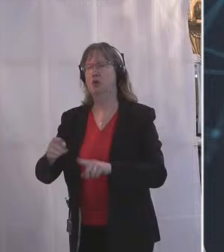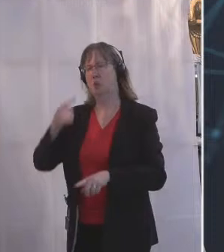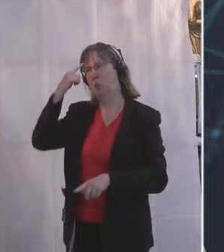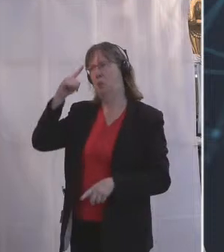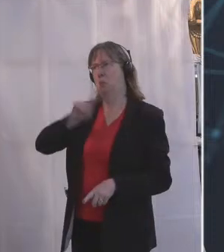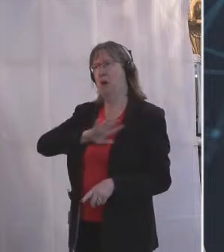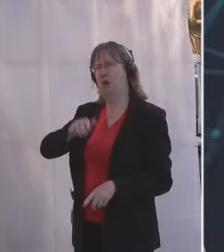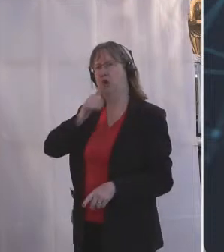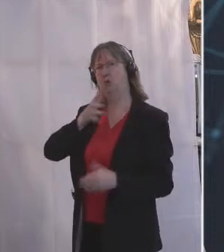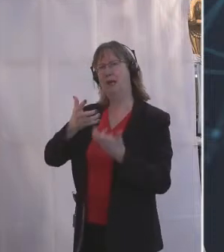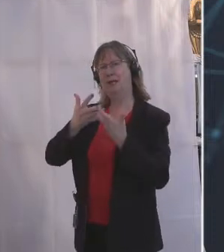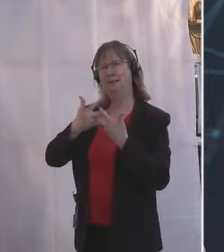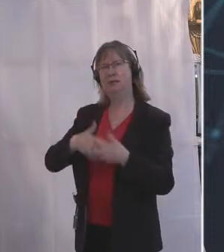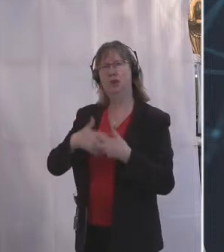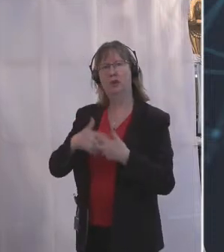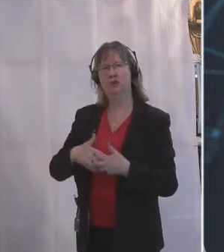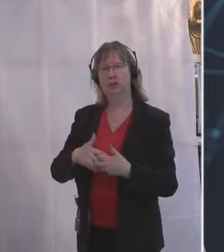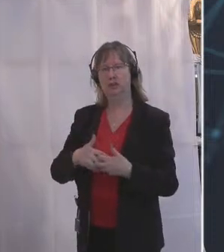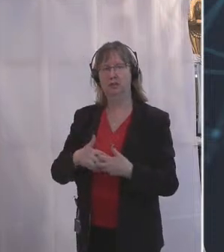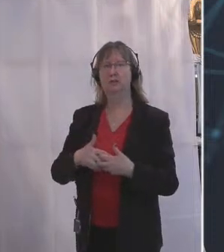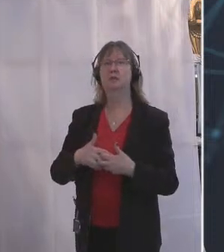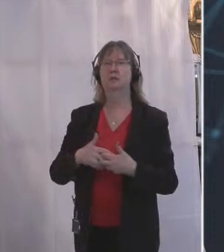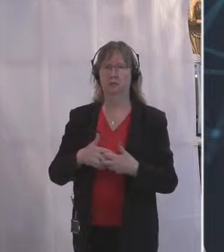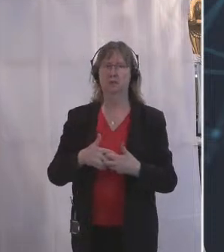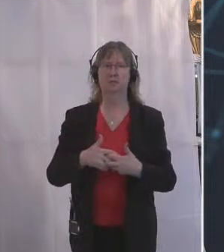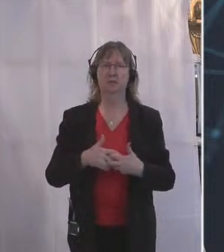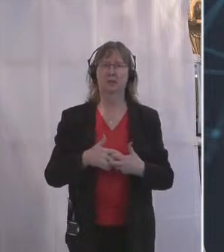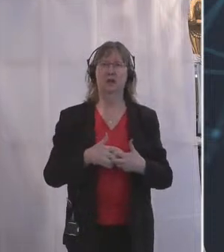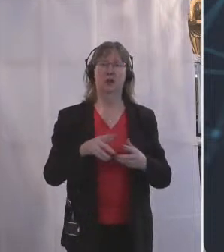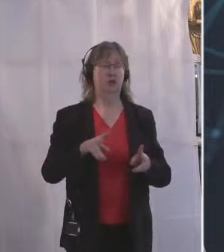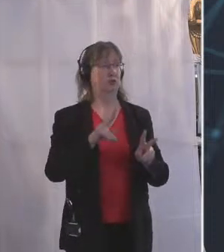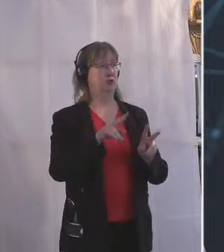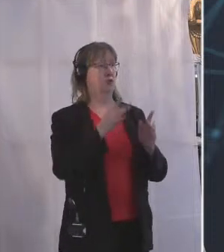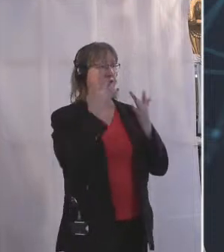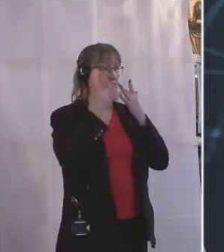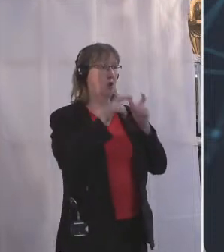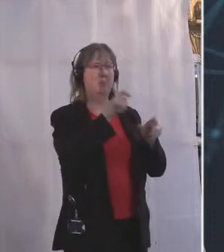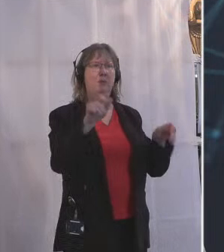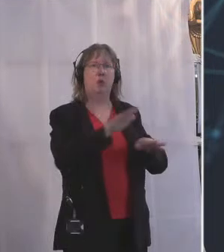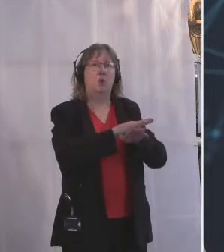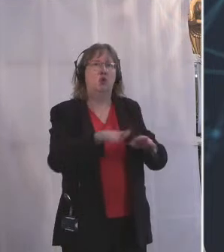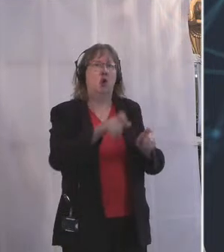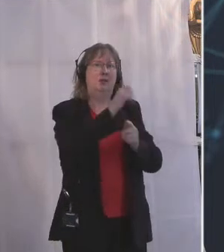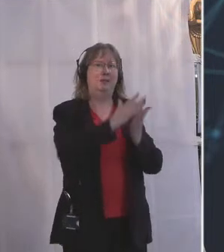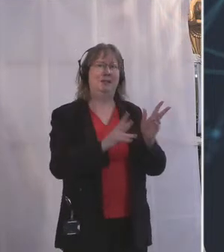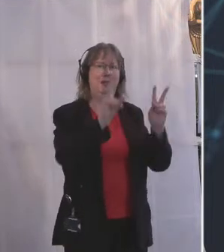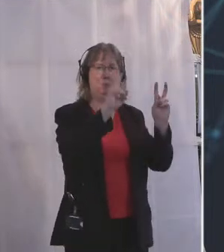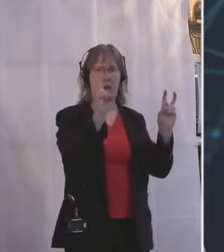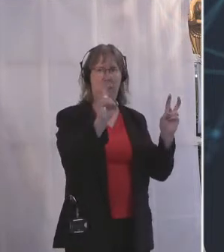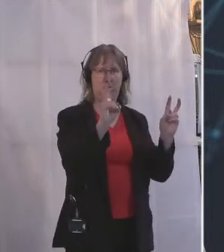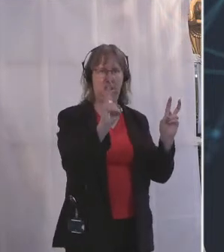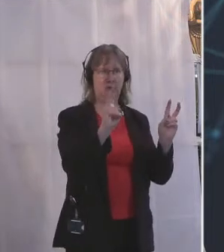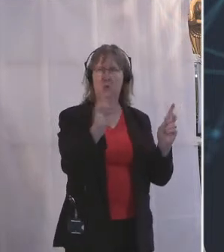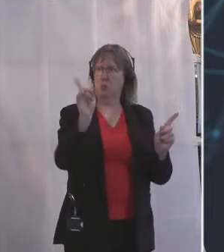technology and to show and the non-disabled world actually what it is actually like. And